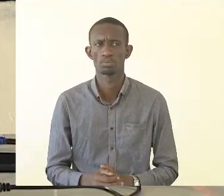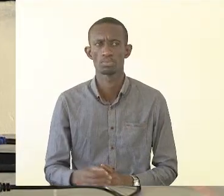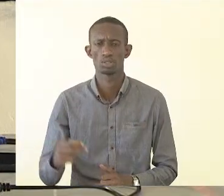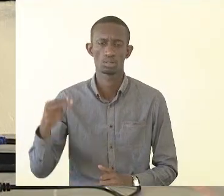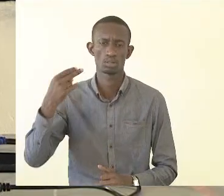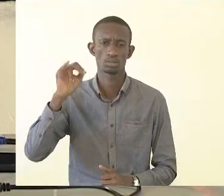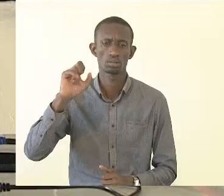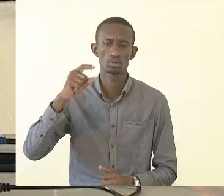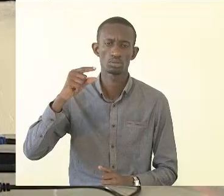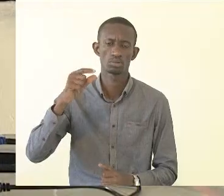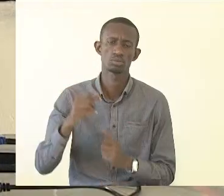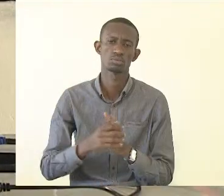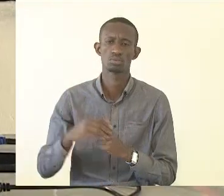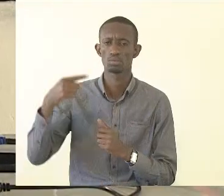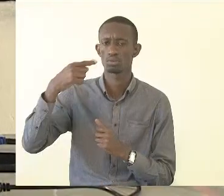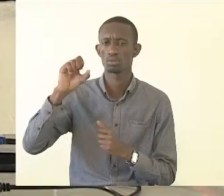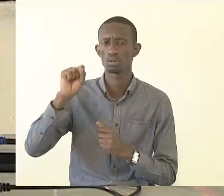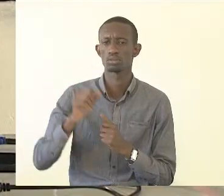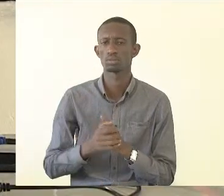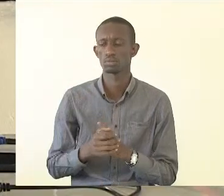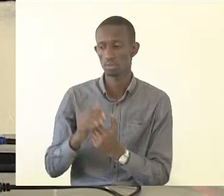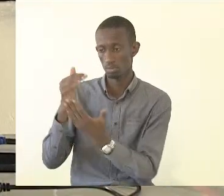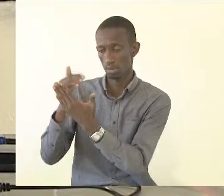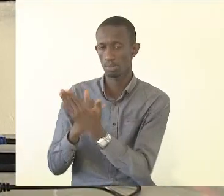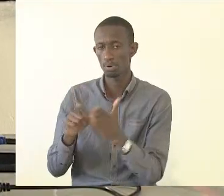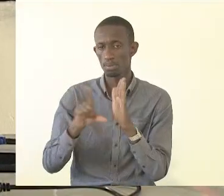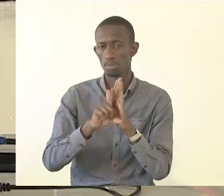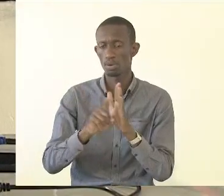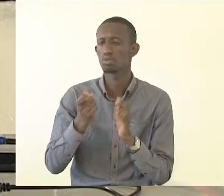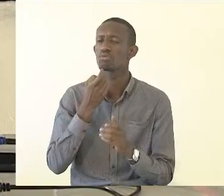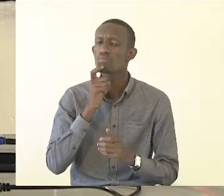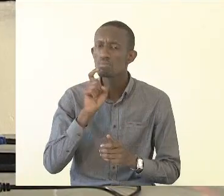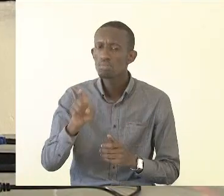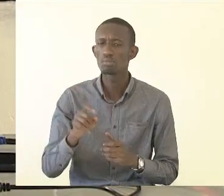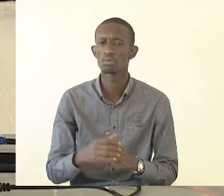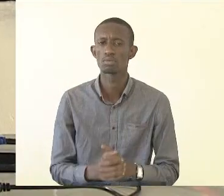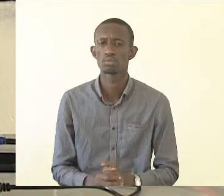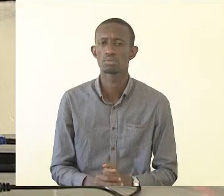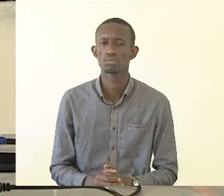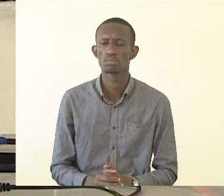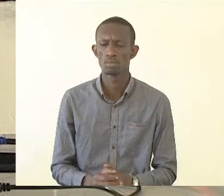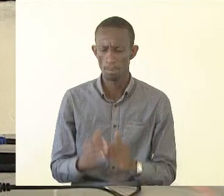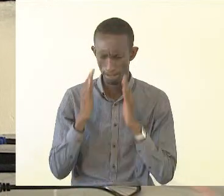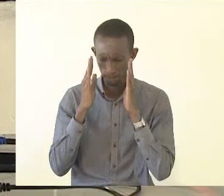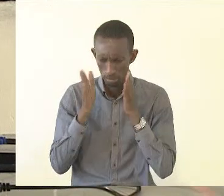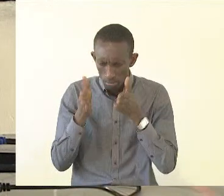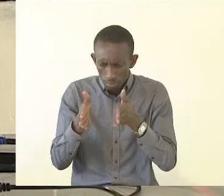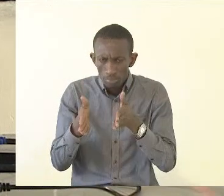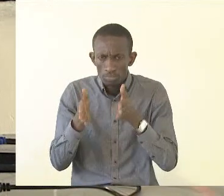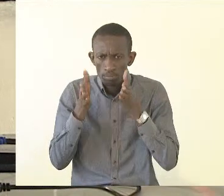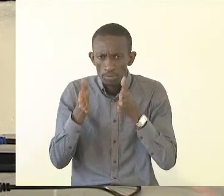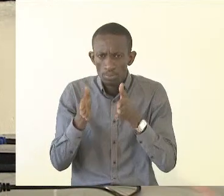The condition here is it has to be concentrated sulfuric